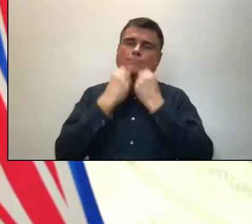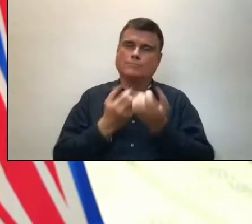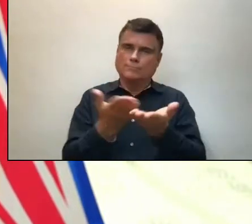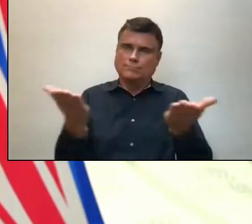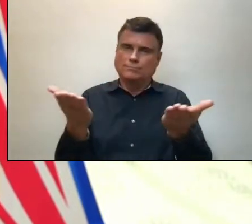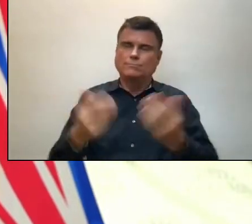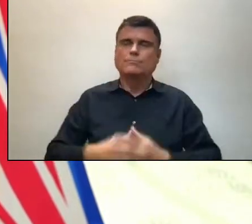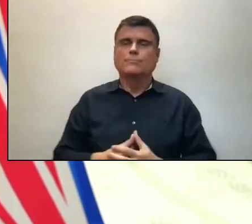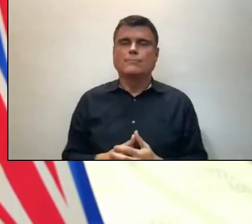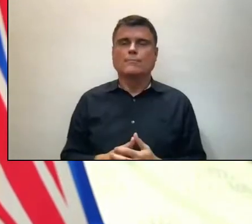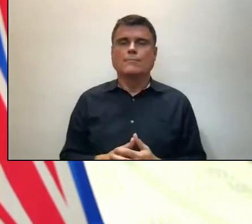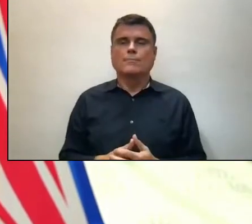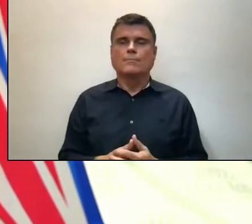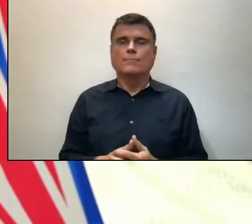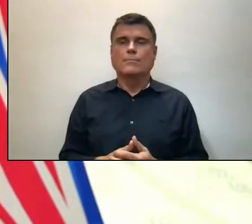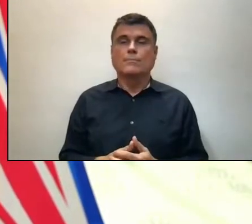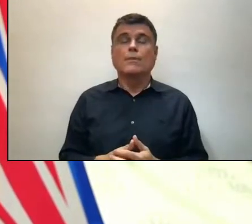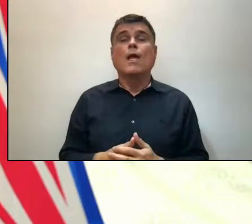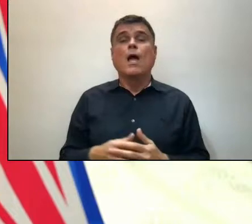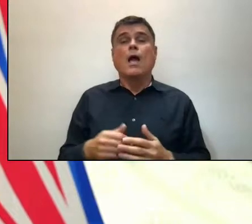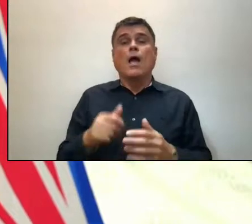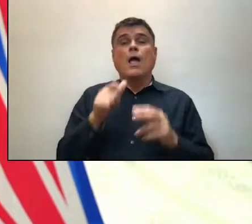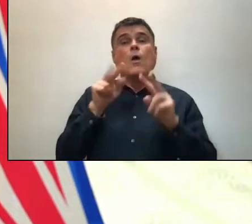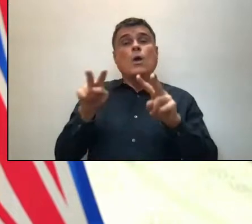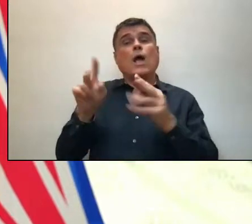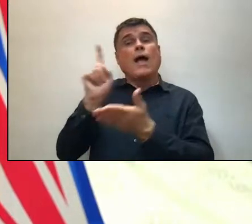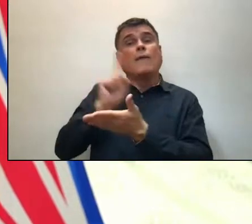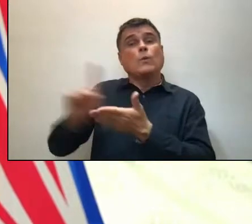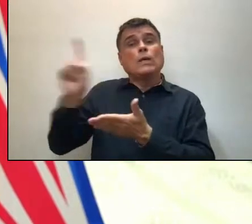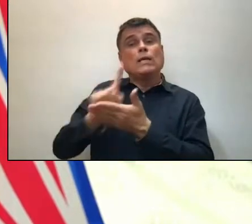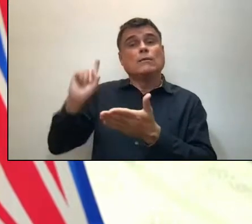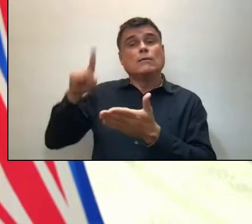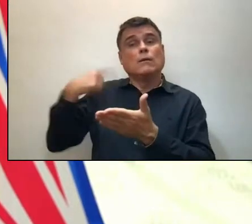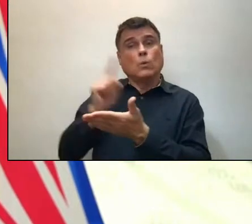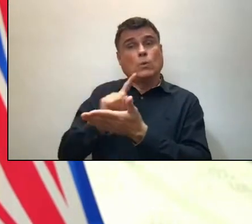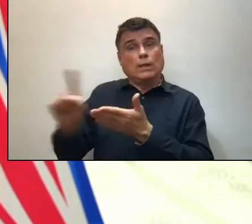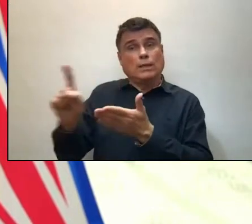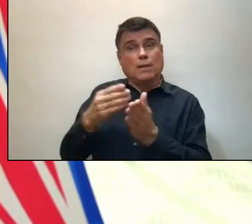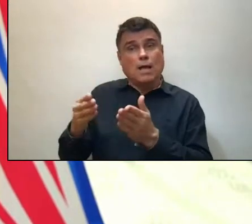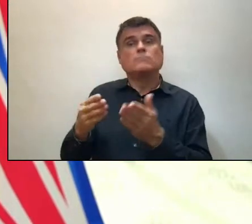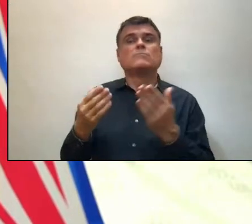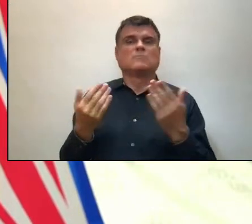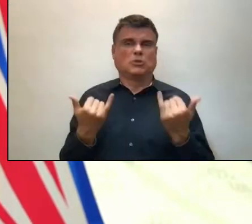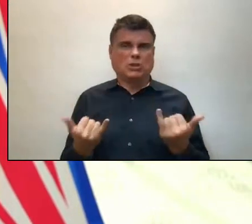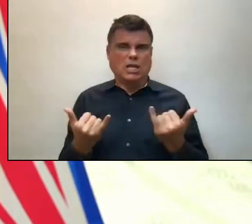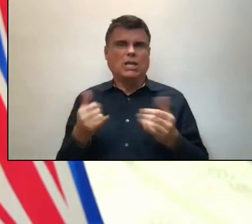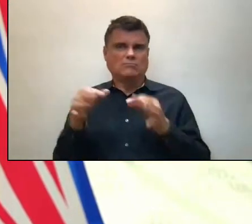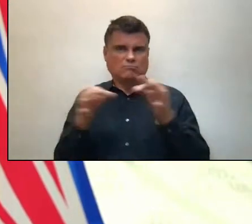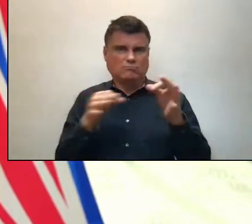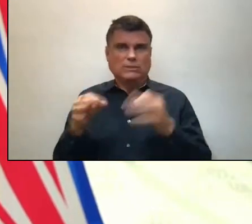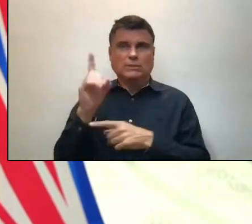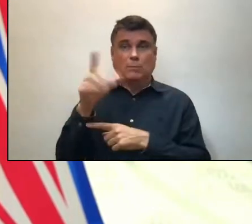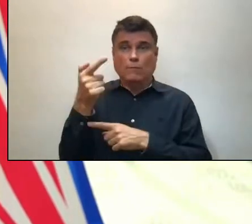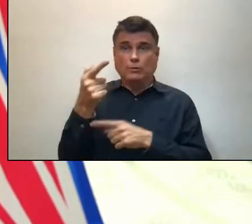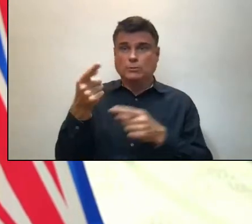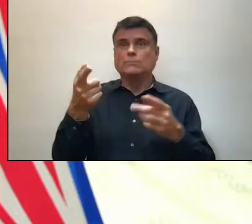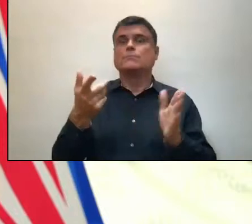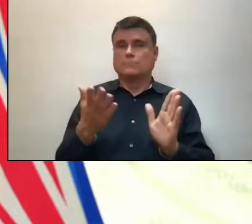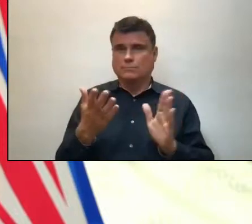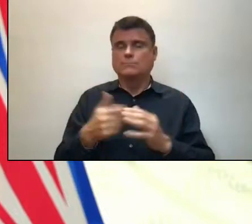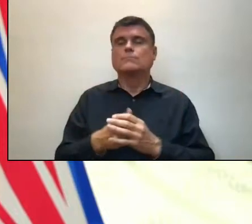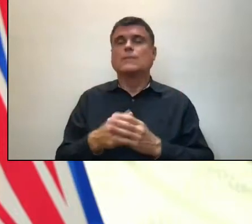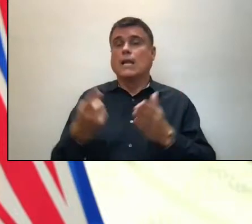weekly presentations, will be a briefing on December the 21st. And then the briefing following that will be December